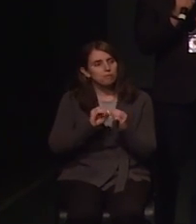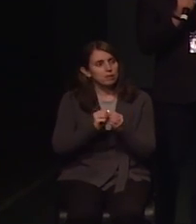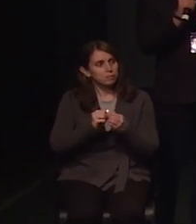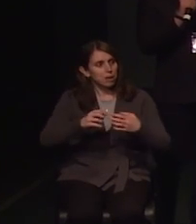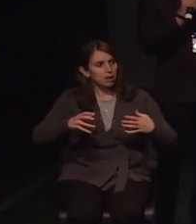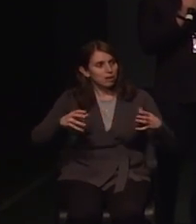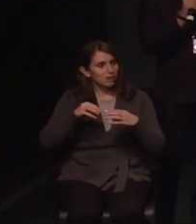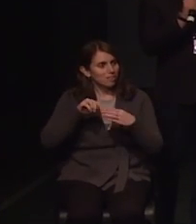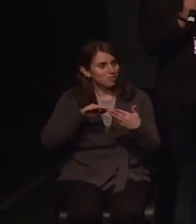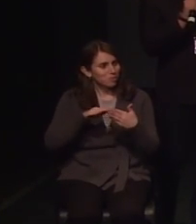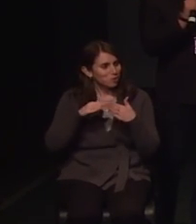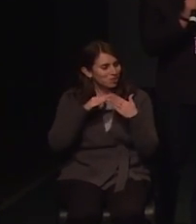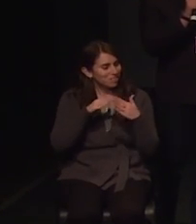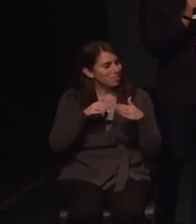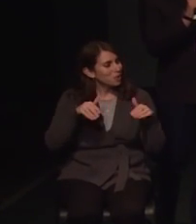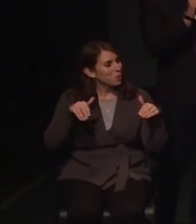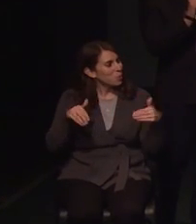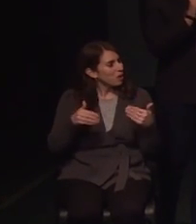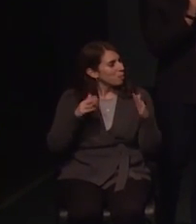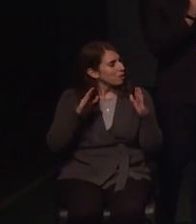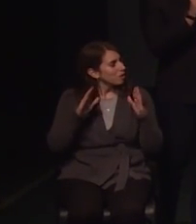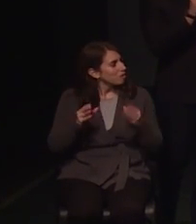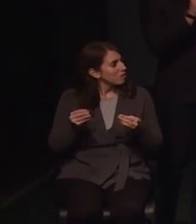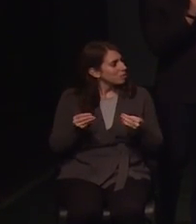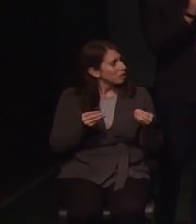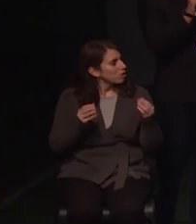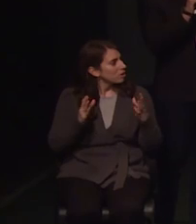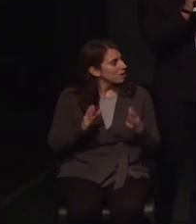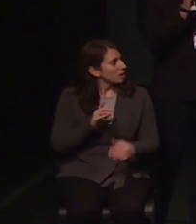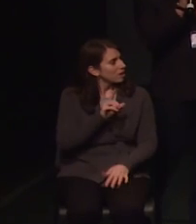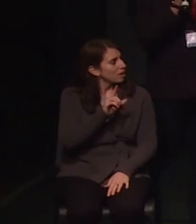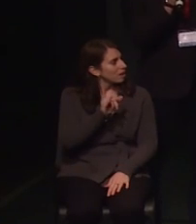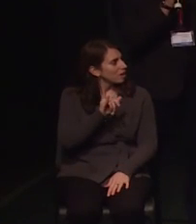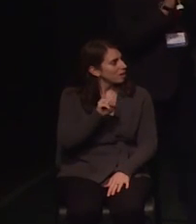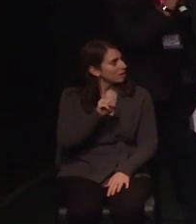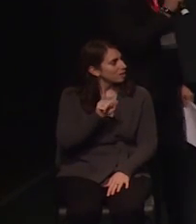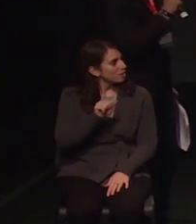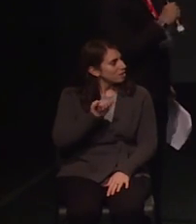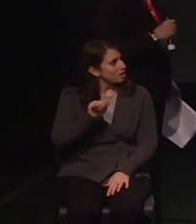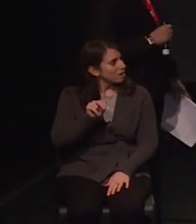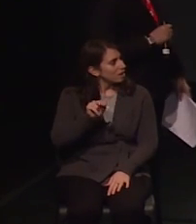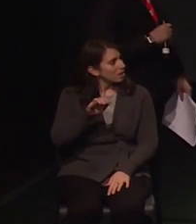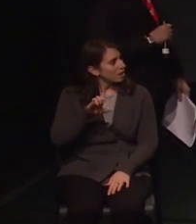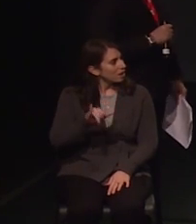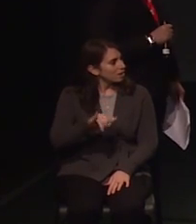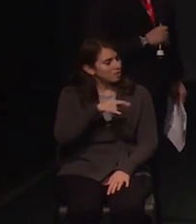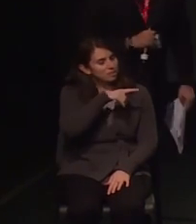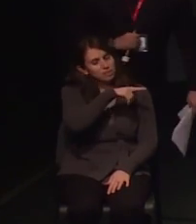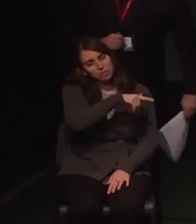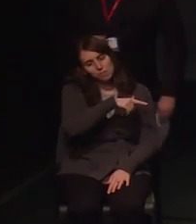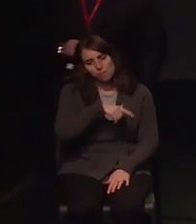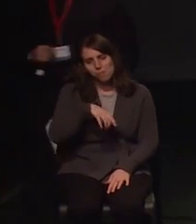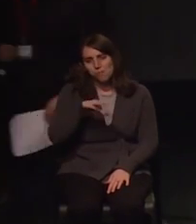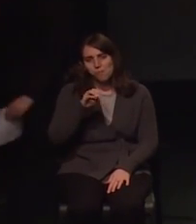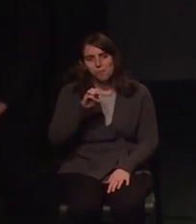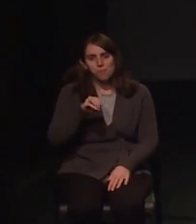wonderful moderator, Lisa Yancey, Organizational Development Consultant for Yancey Consulting.